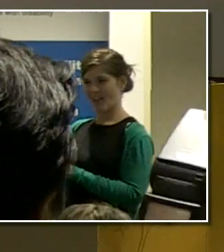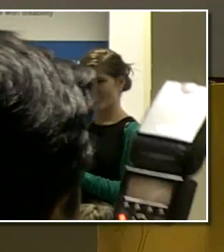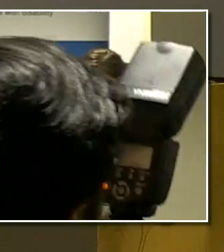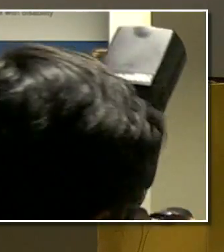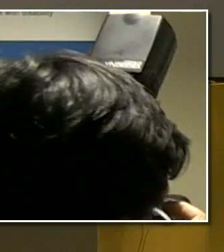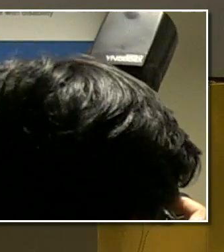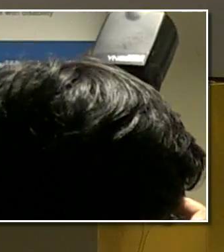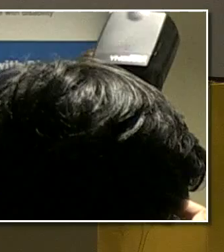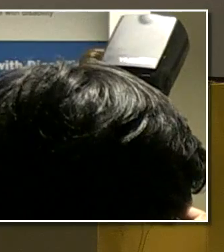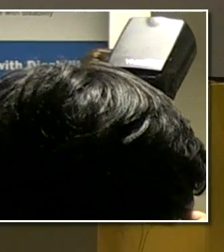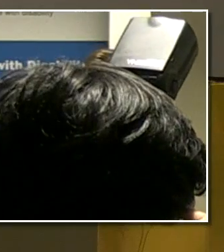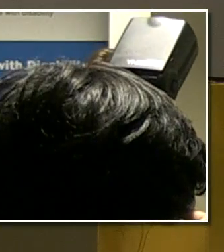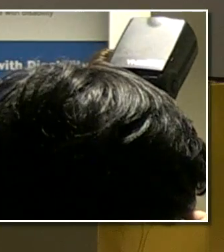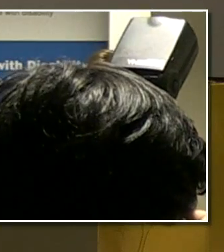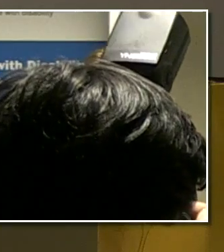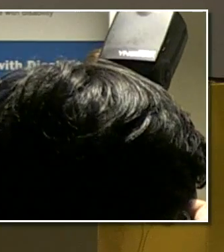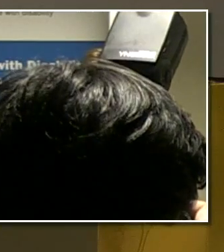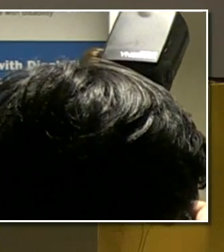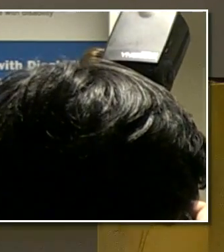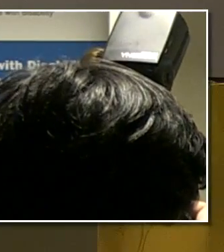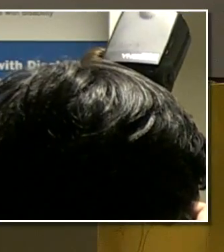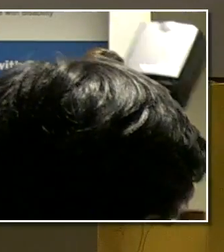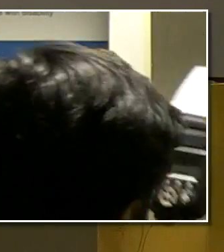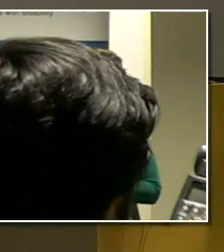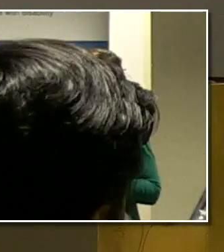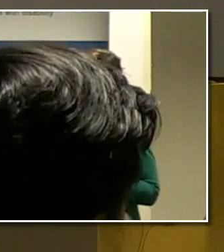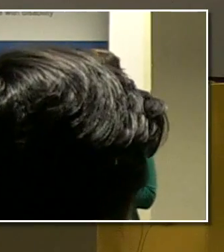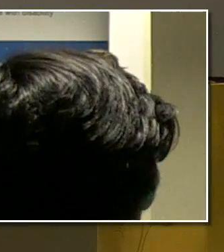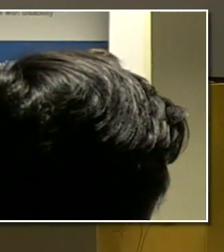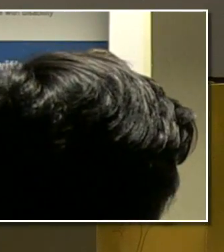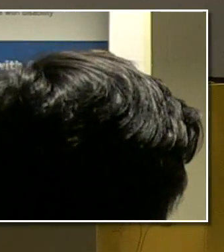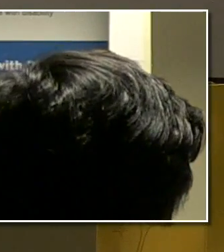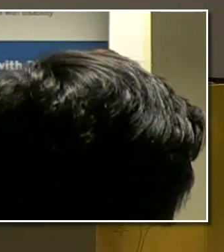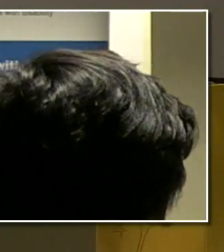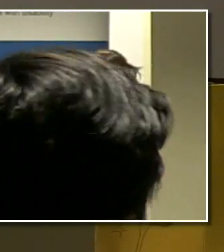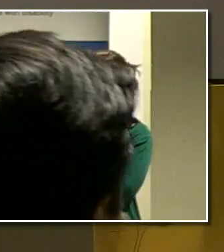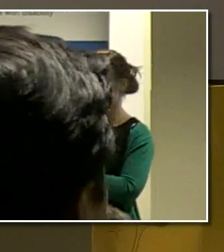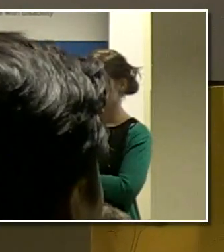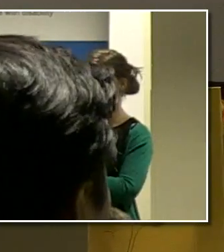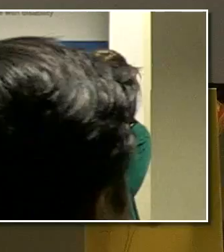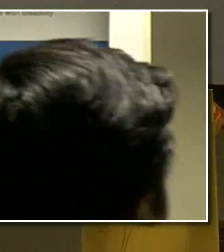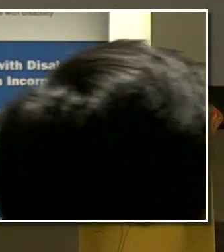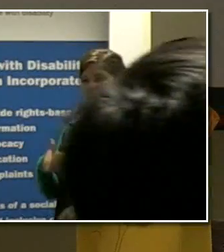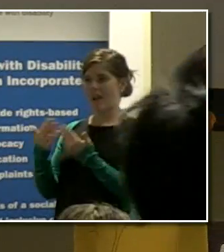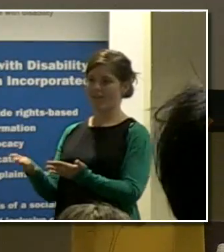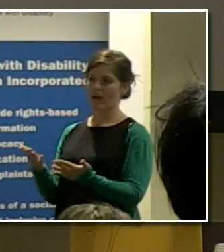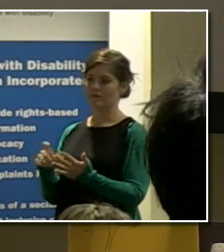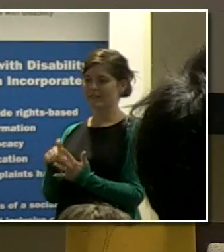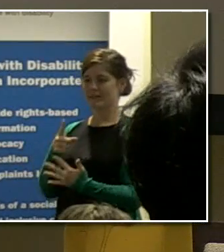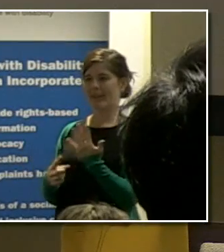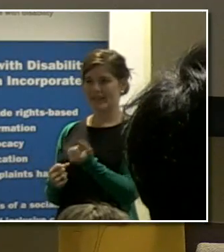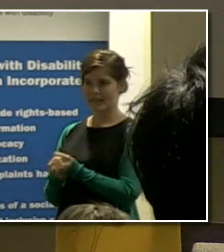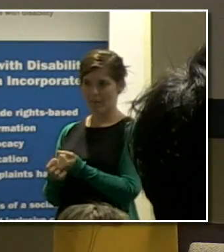an implementation like this, that you are working incredibly hard to deliver the disability